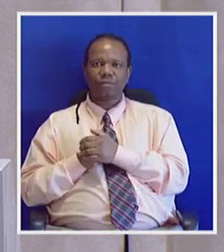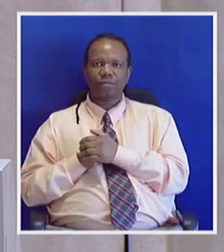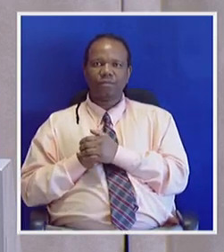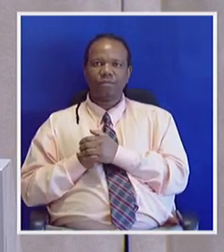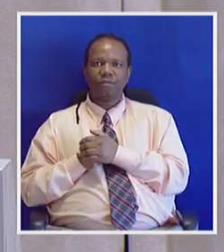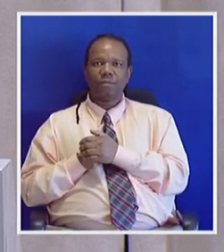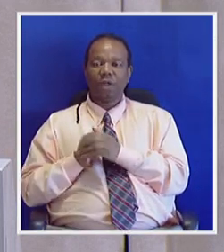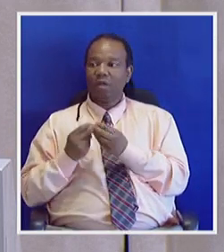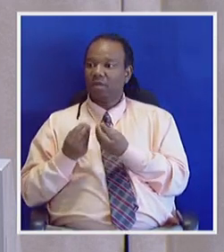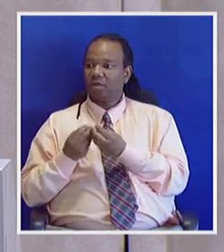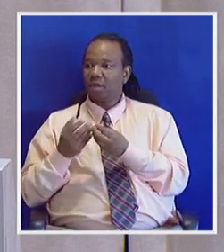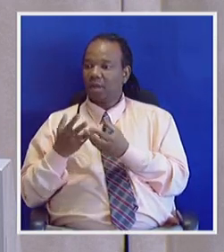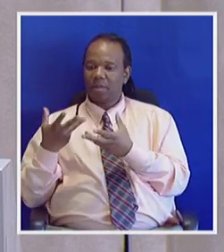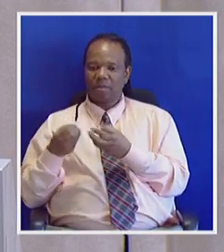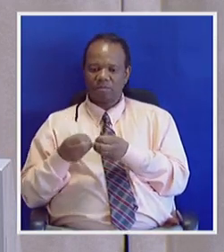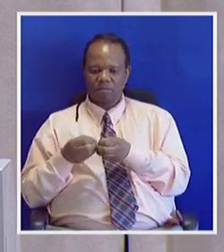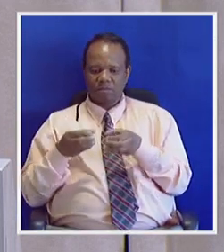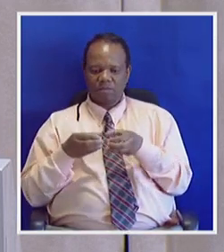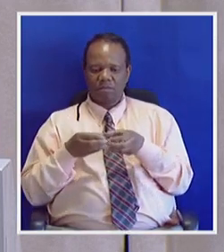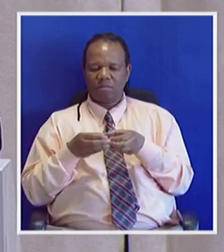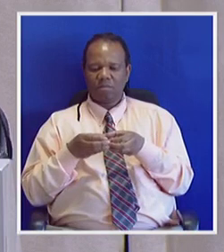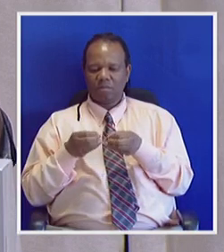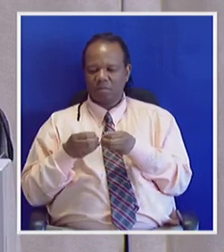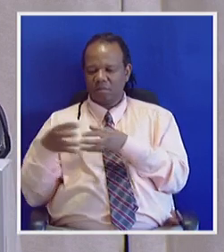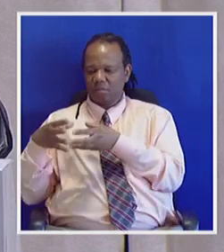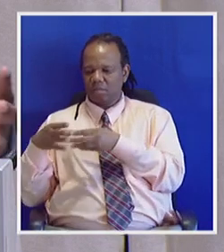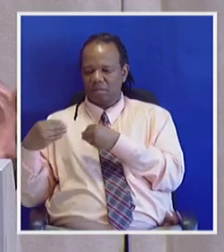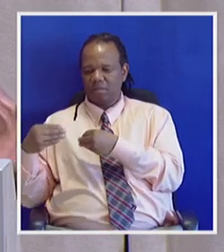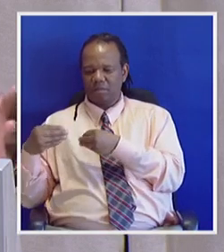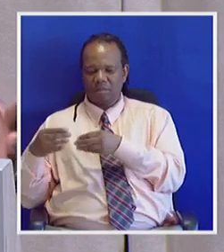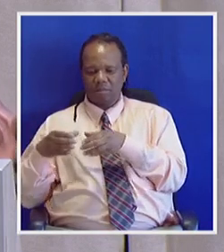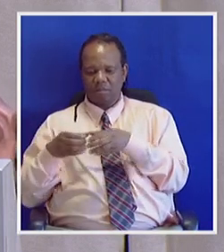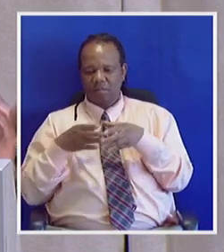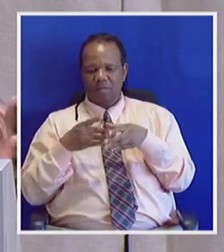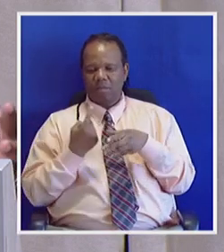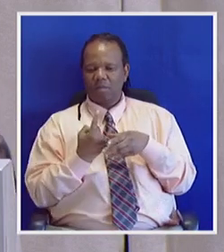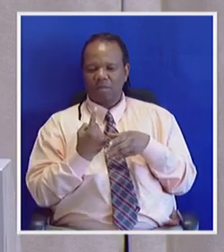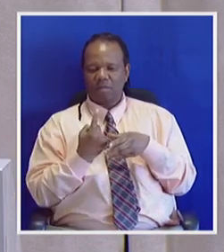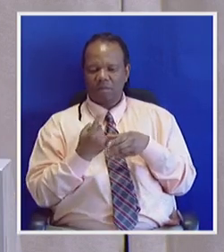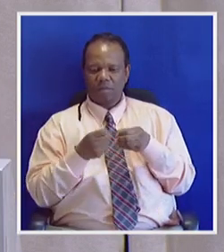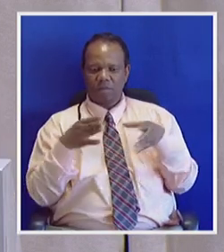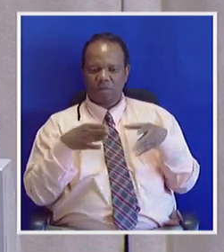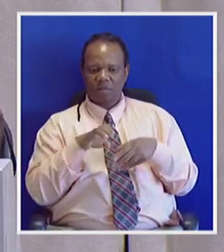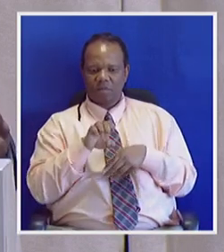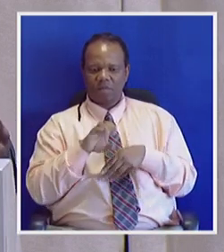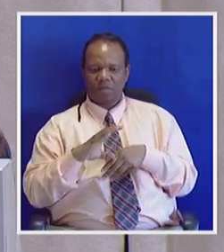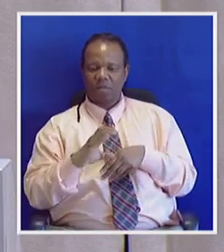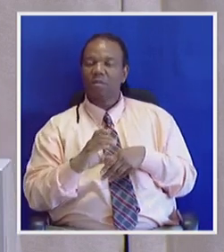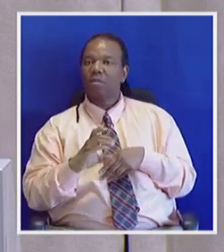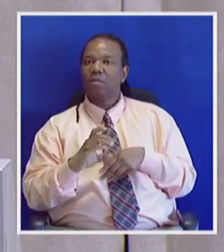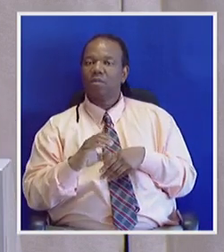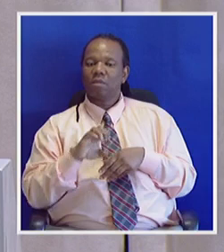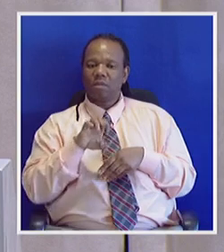organic level where entrepreneurially driven individual South Africans have been setting these